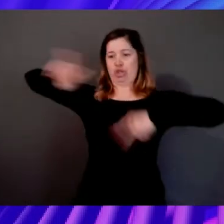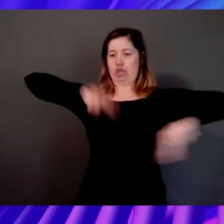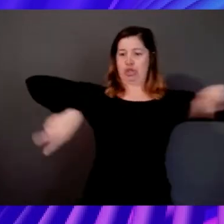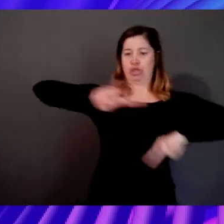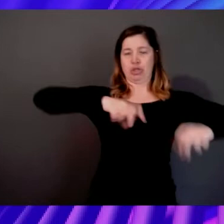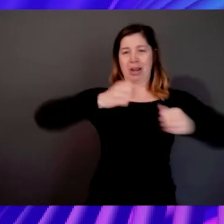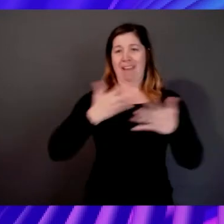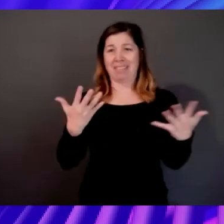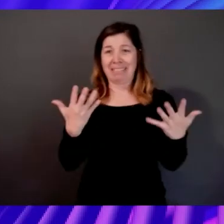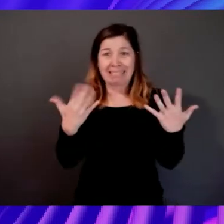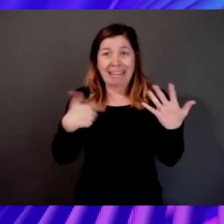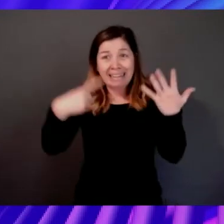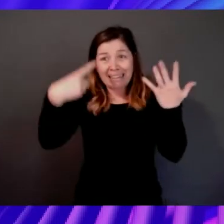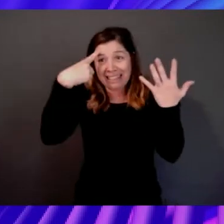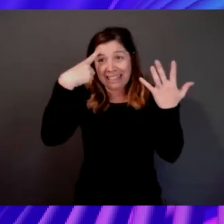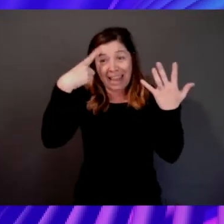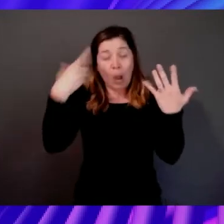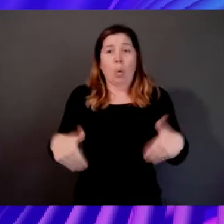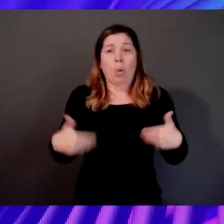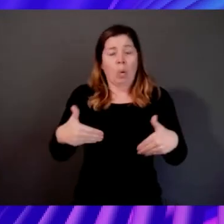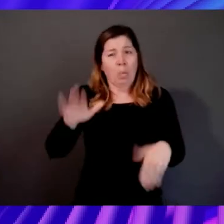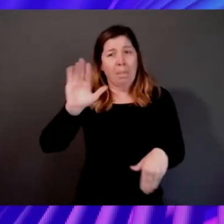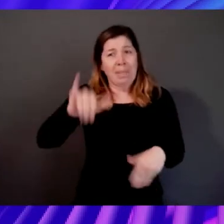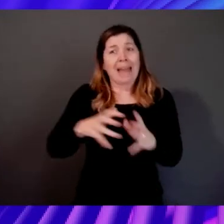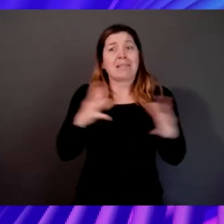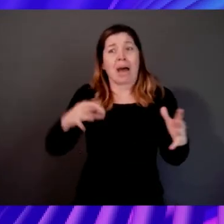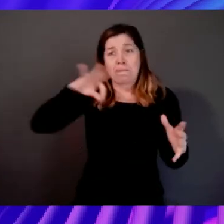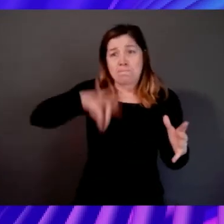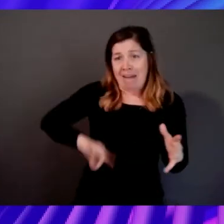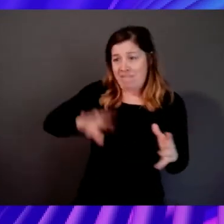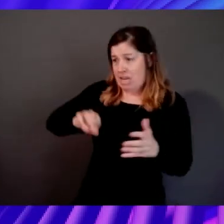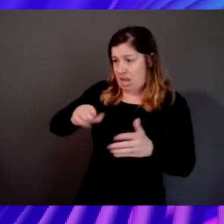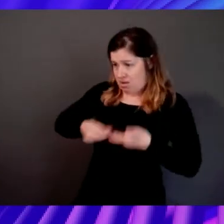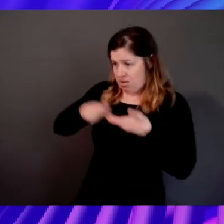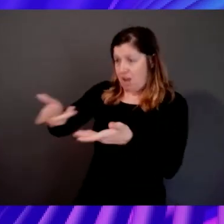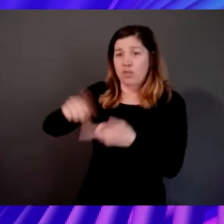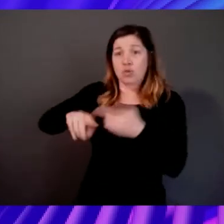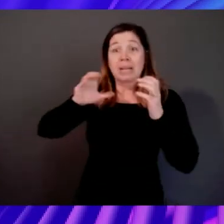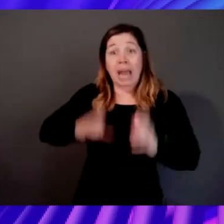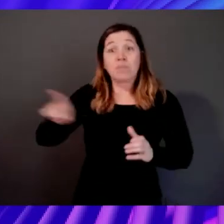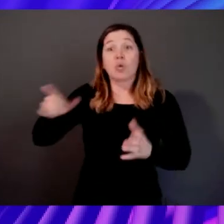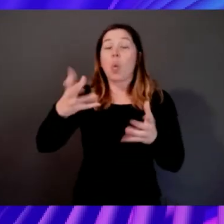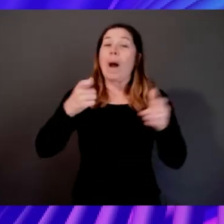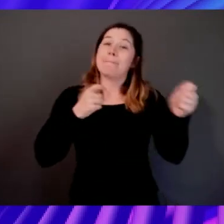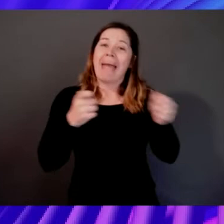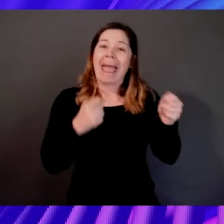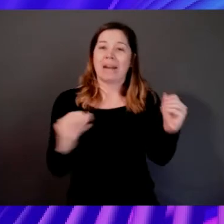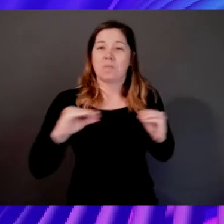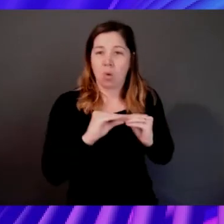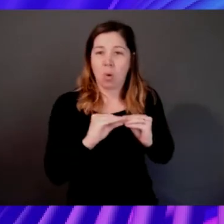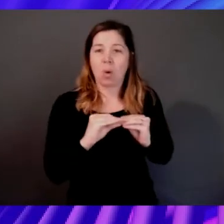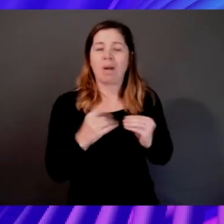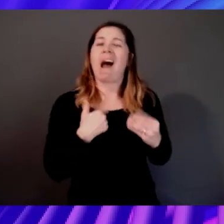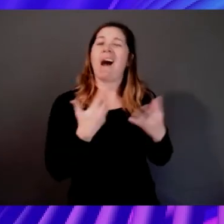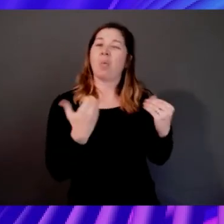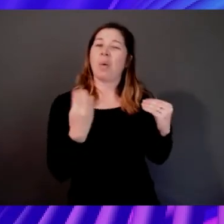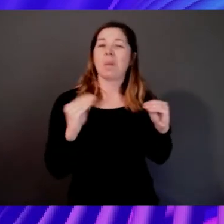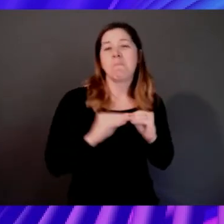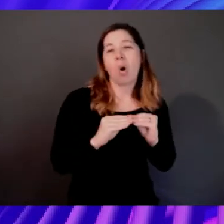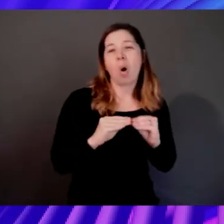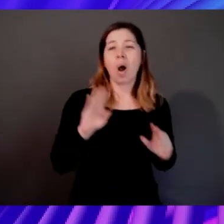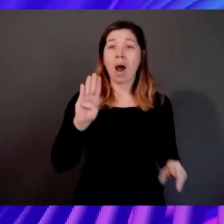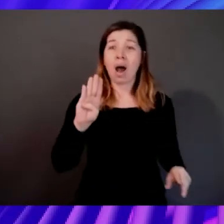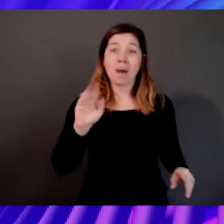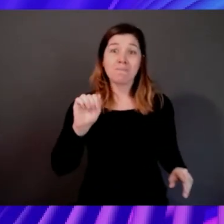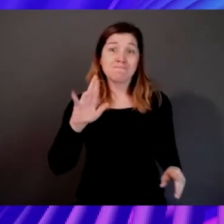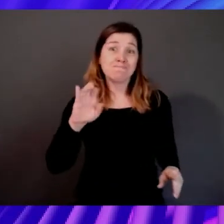benefit that you can impart to customers who are looking for more managedness. They're like, I would like more of a Barbie dream house and less of Home